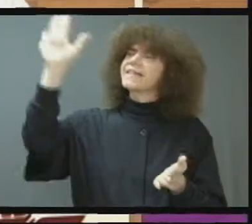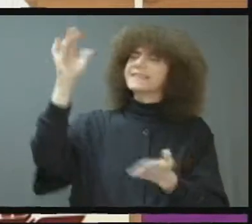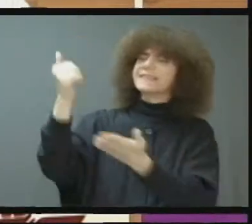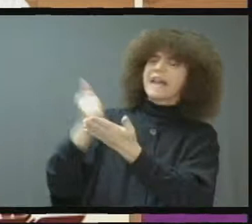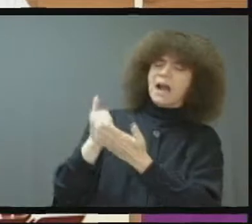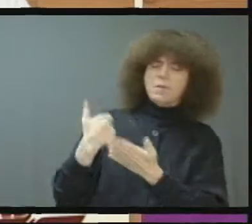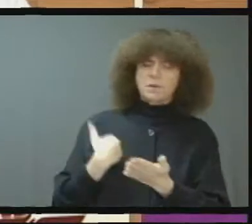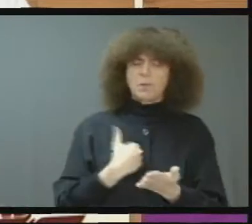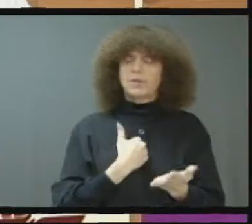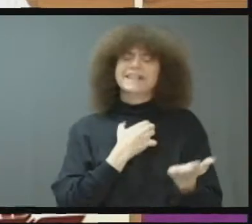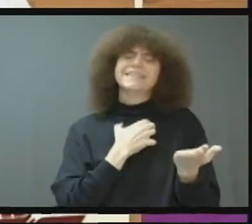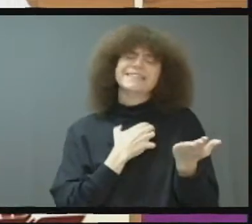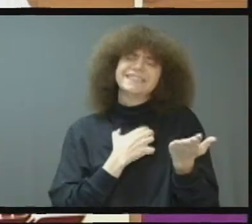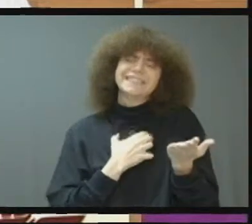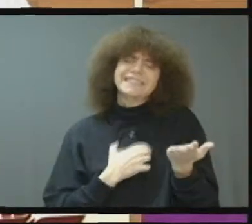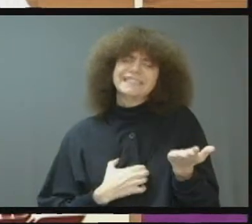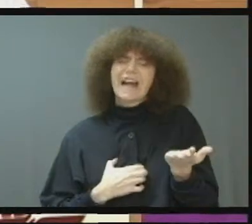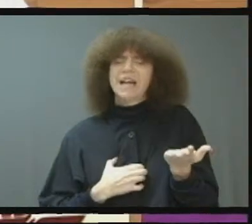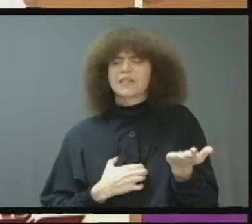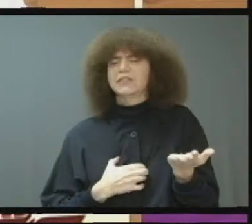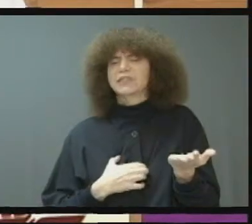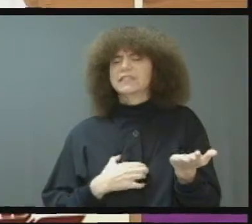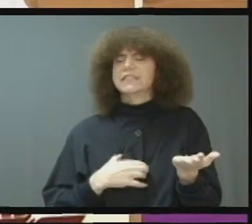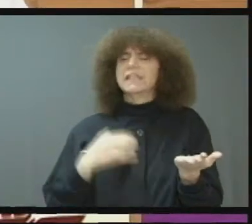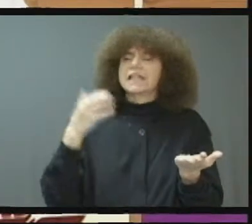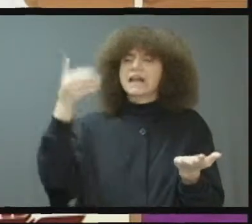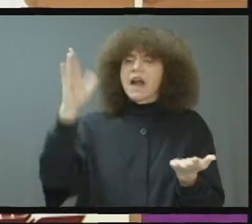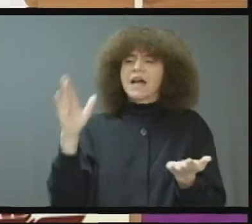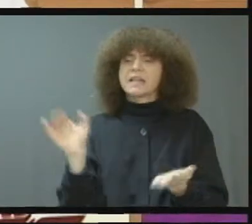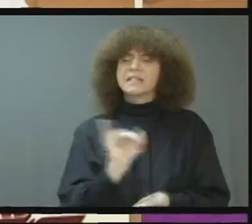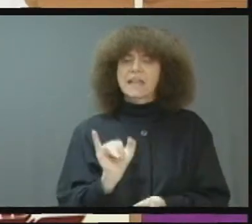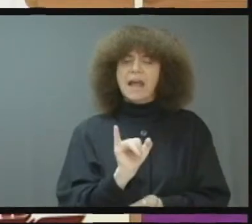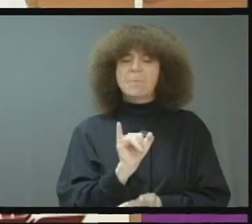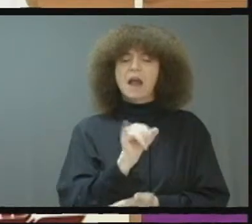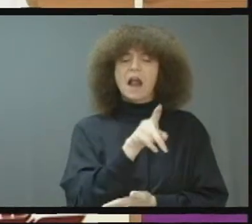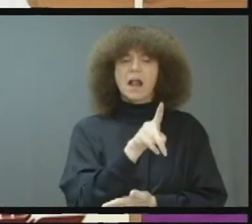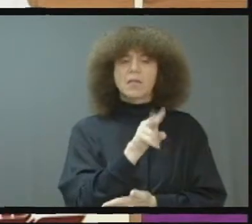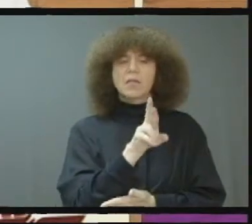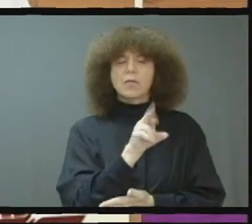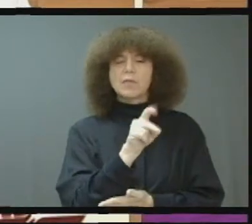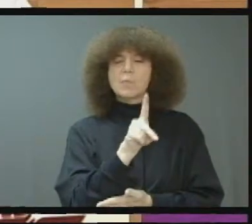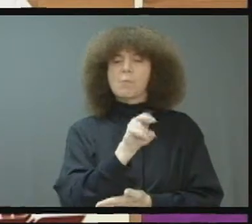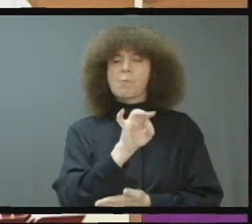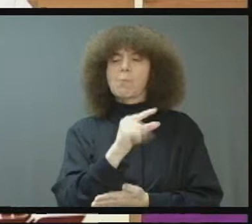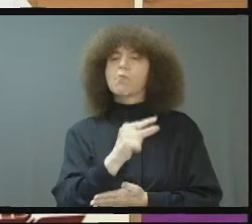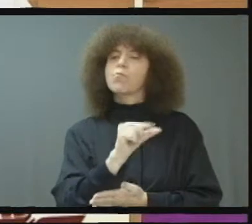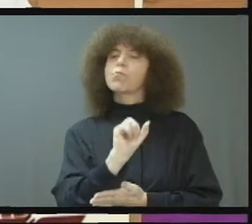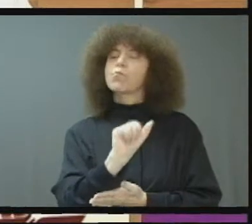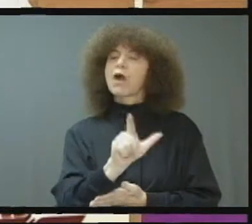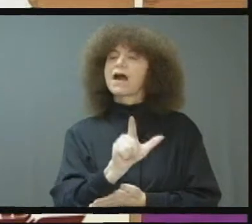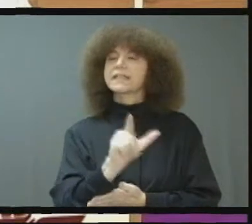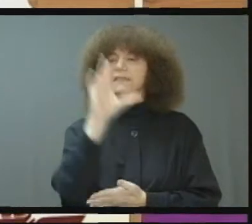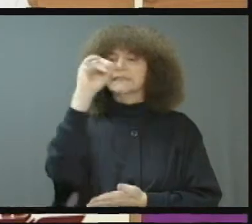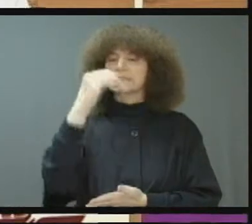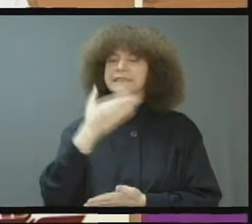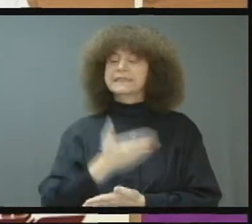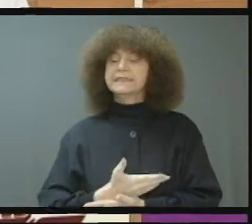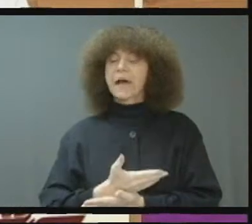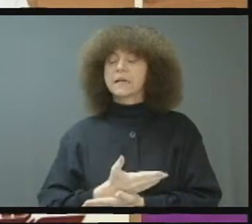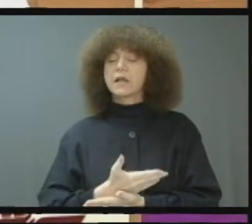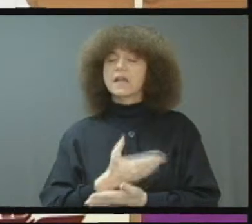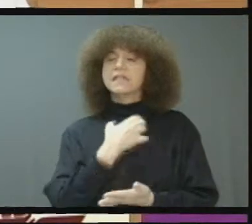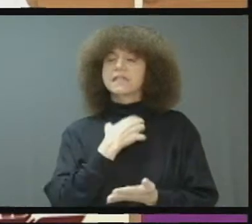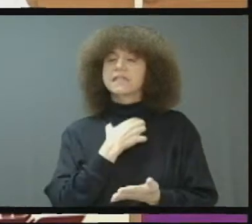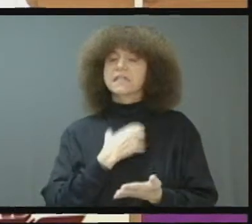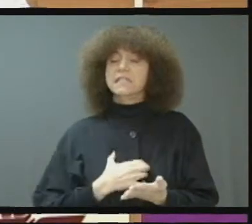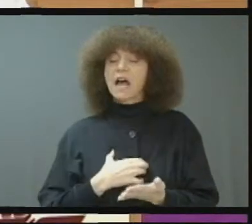begin to long for him, just as the prodigal son remembered his father's goodness when he was in that faraway land feeding the pigs.